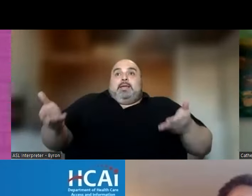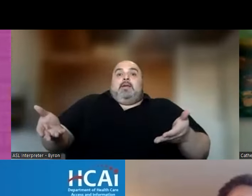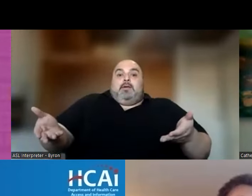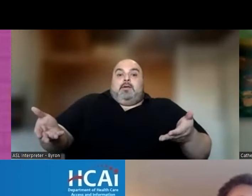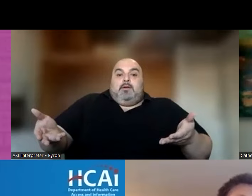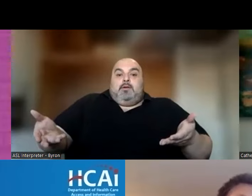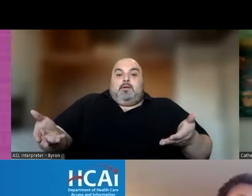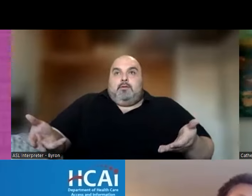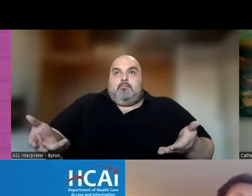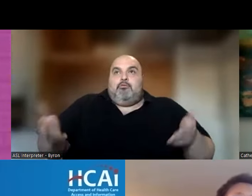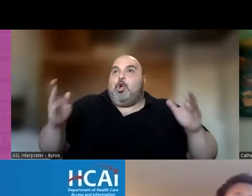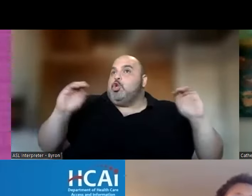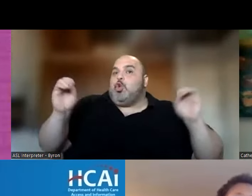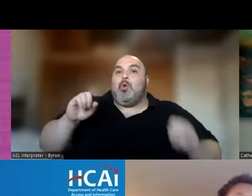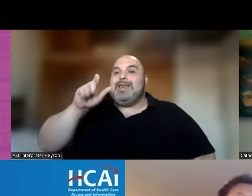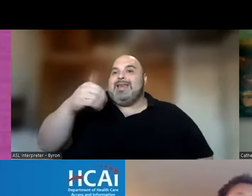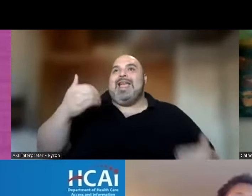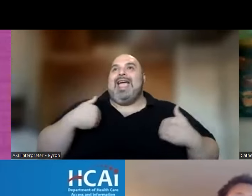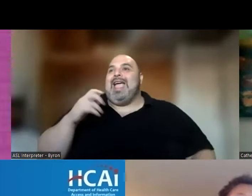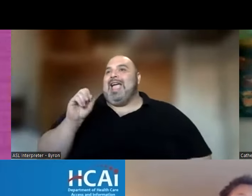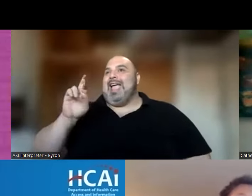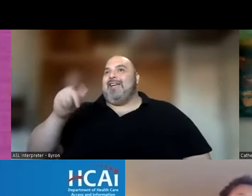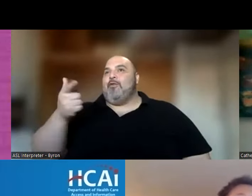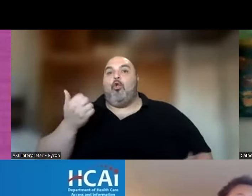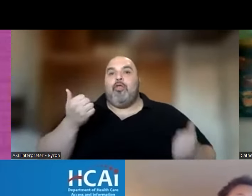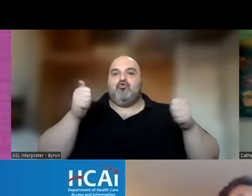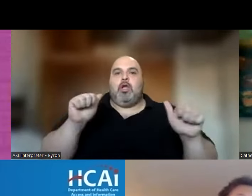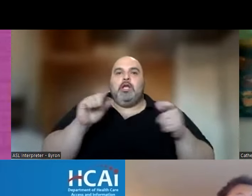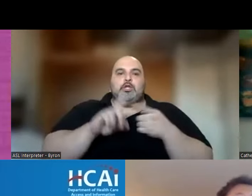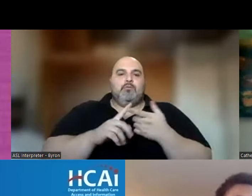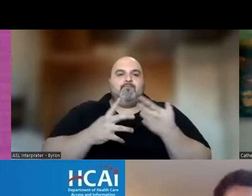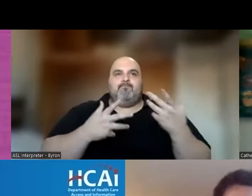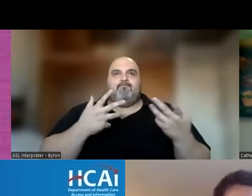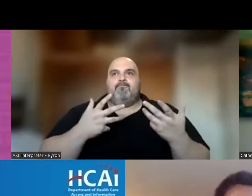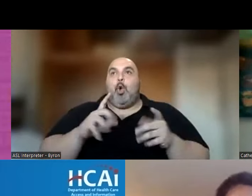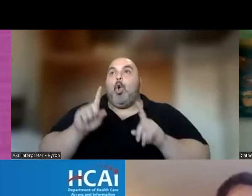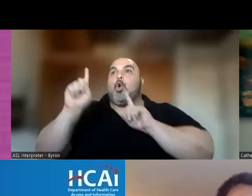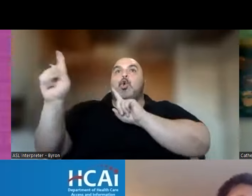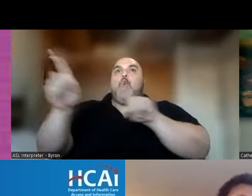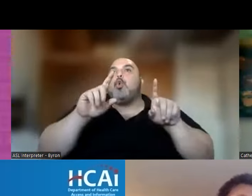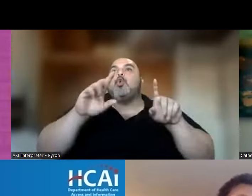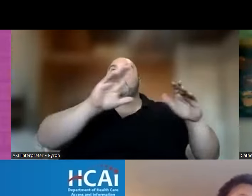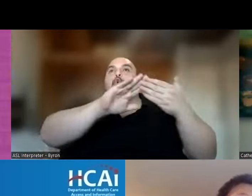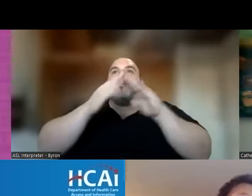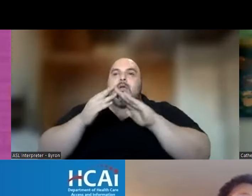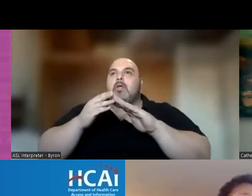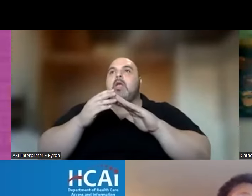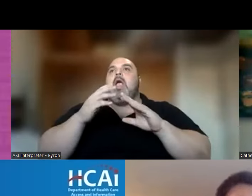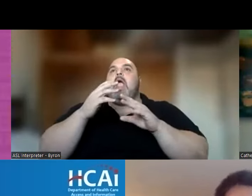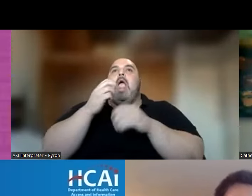mean, there's no need to have an organization that try to go to these communities or make